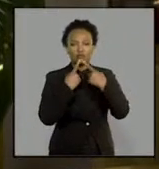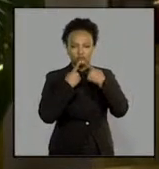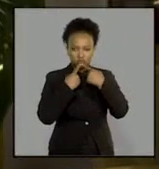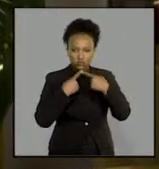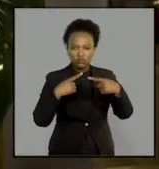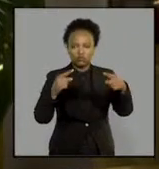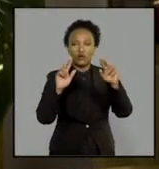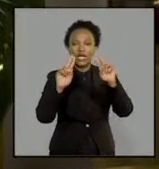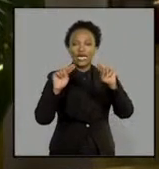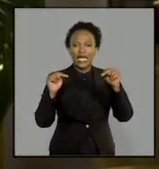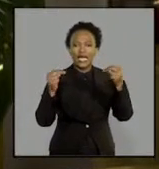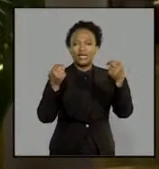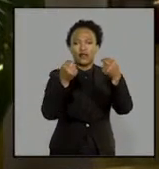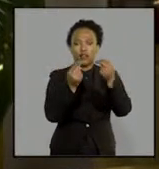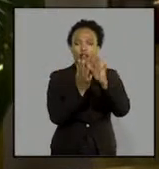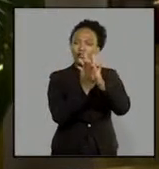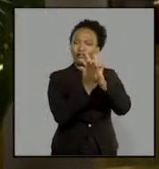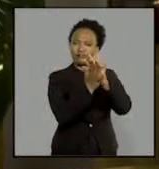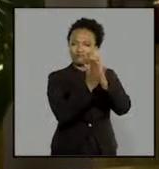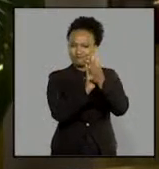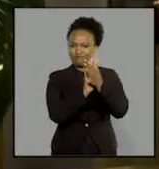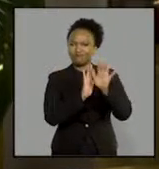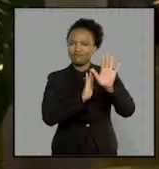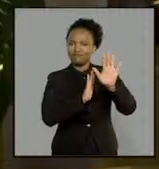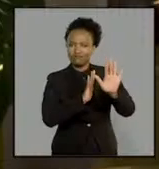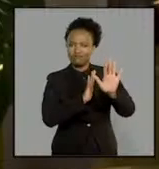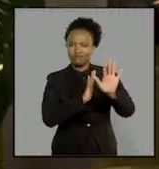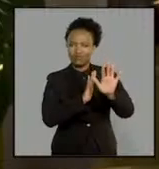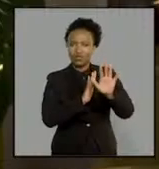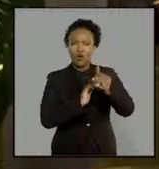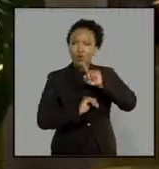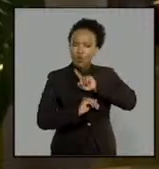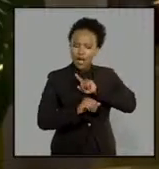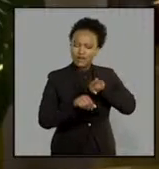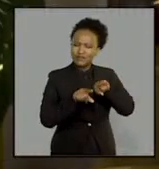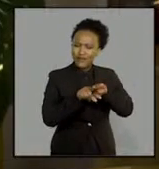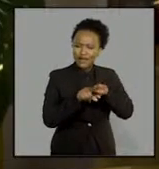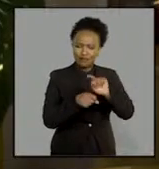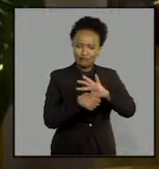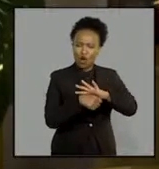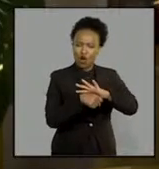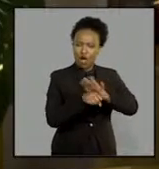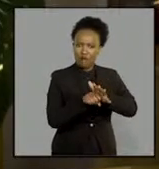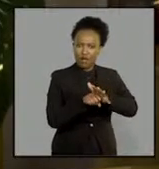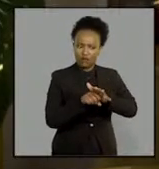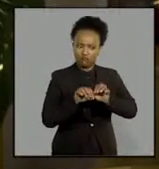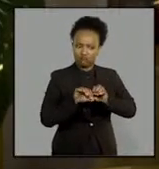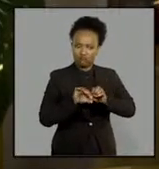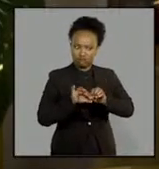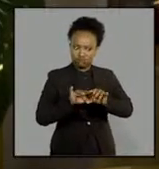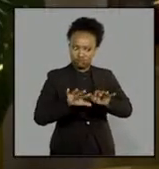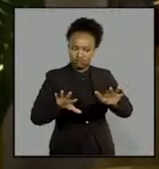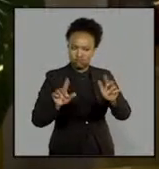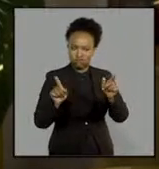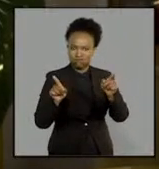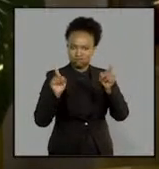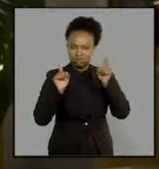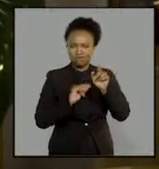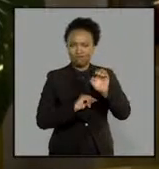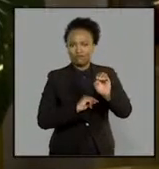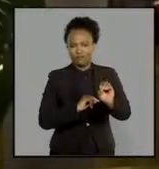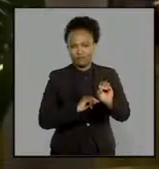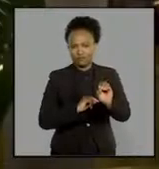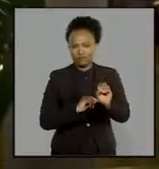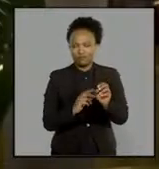the President on the national state of disaster, and owing to the rampant spread of the